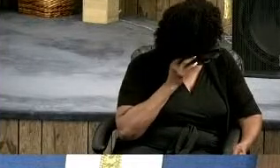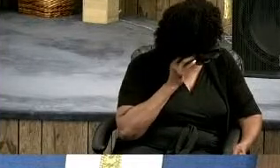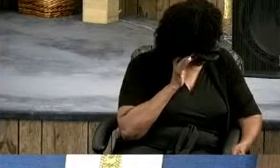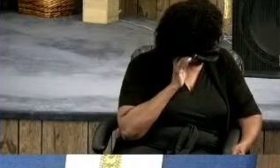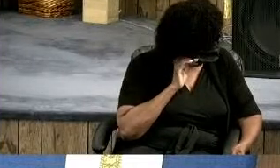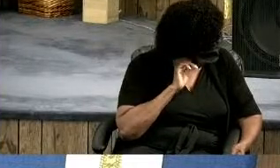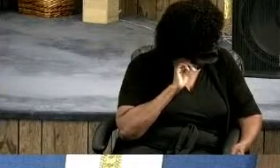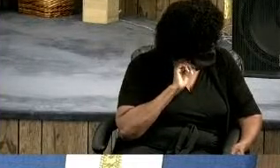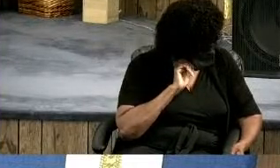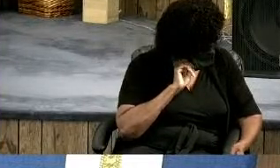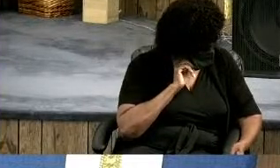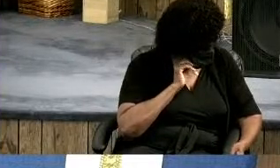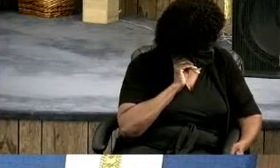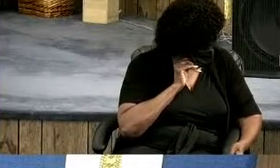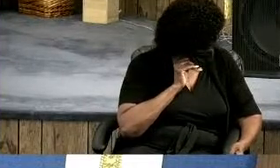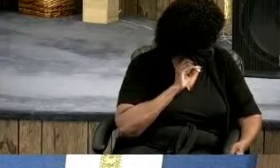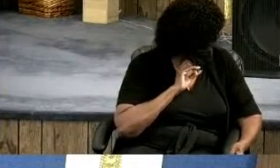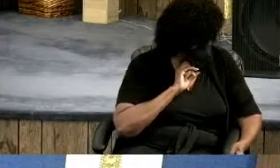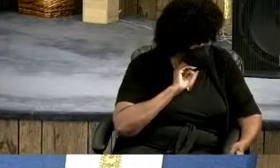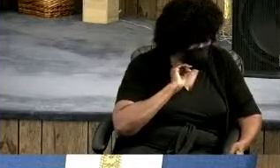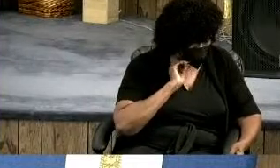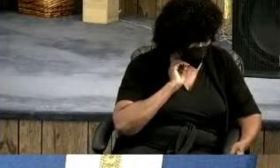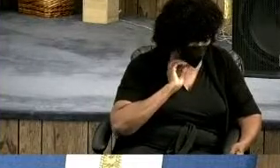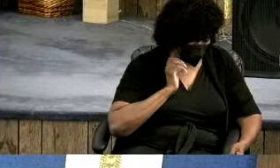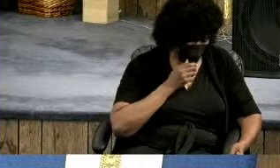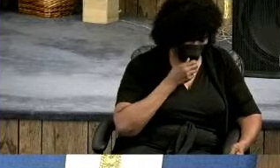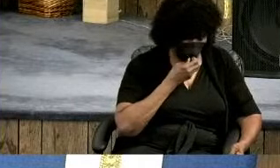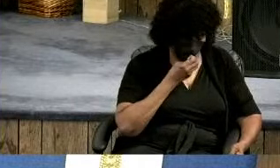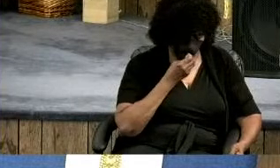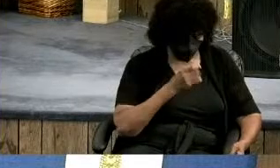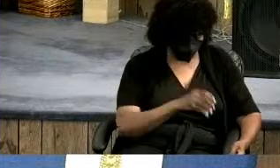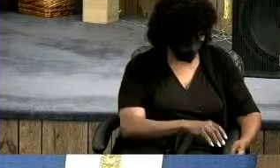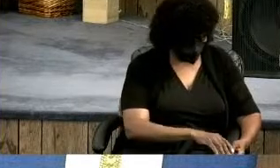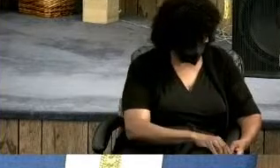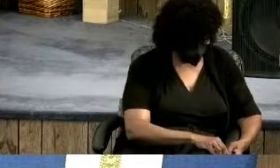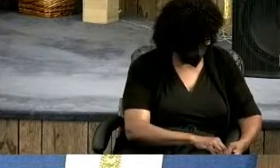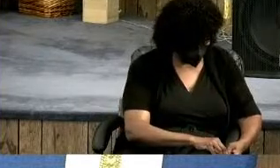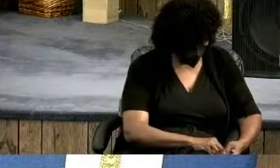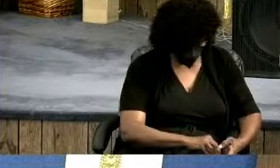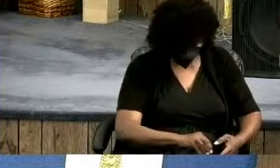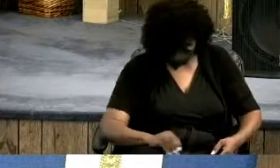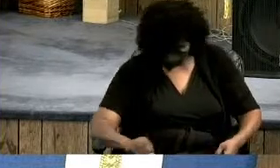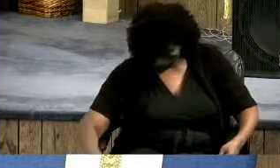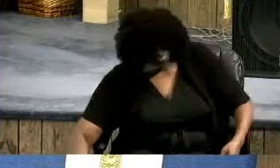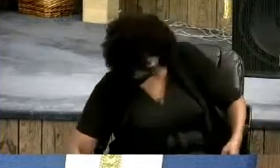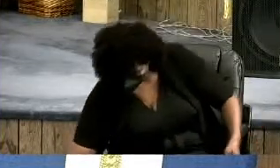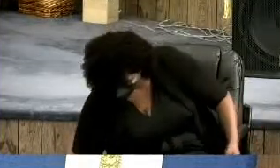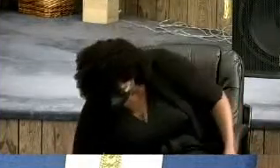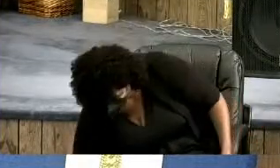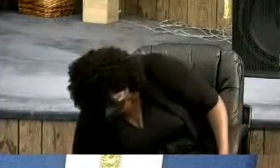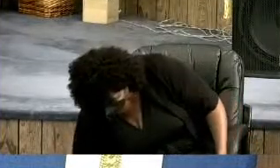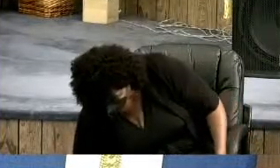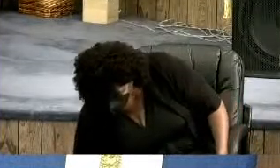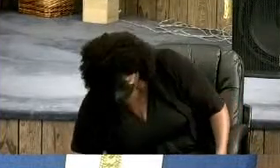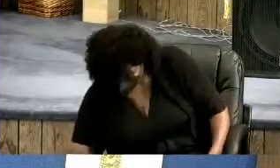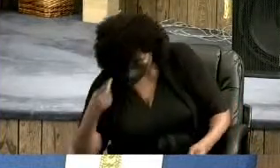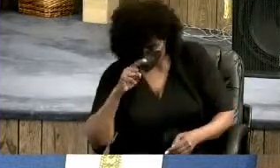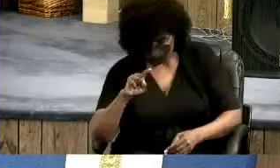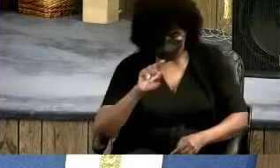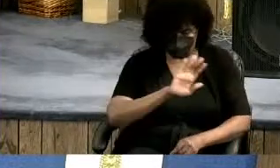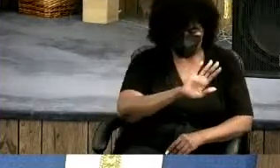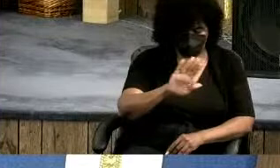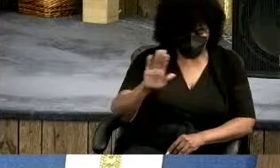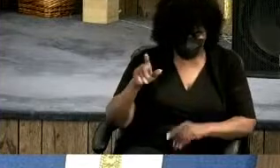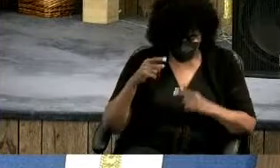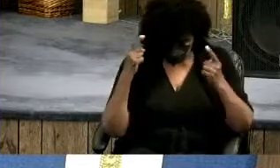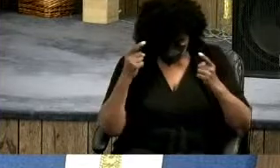and then on Calvary for you, for the remission of your sins, take the wine